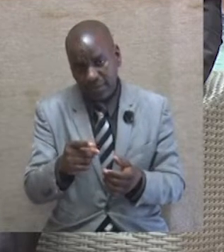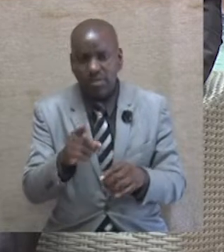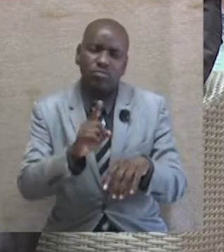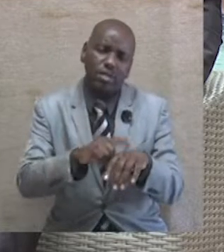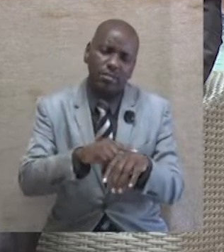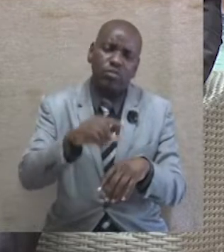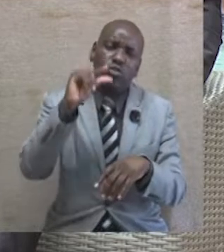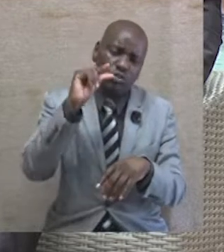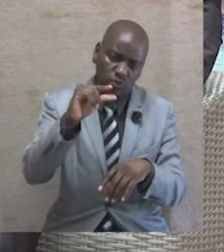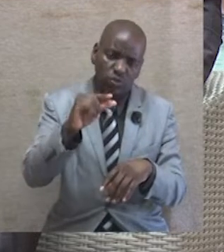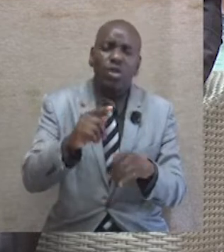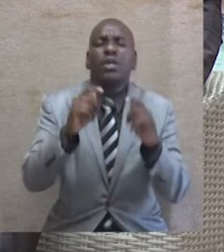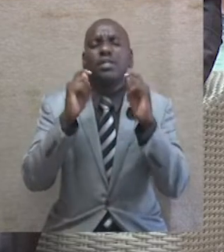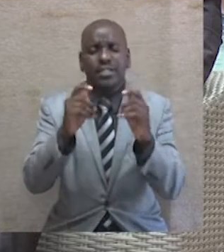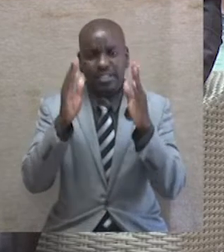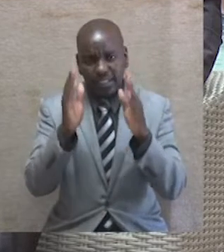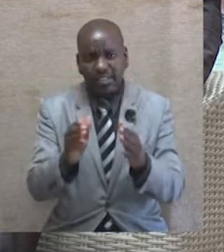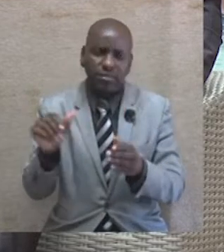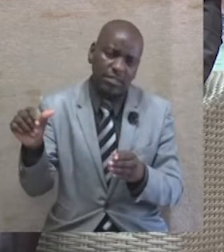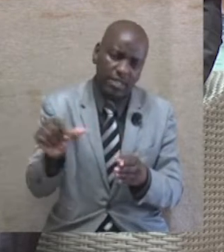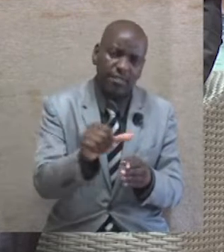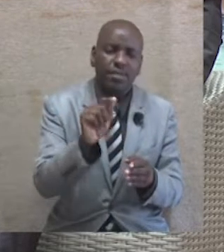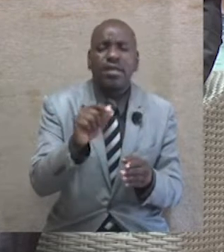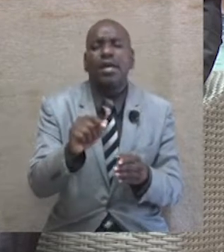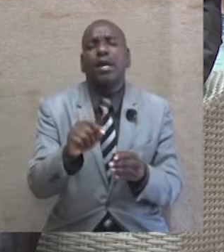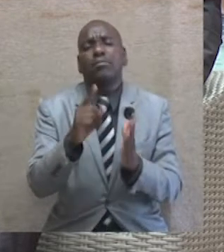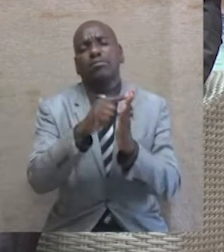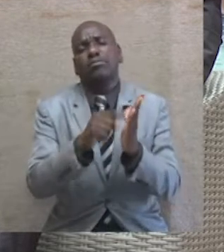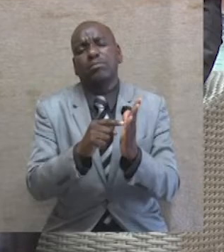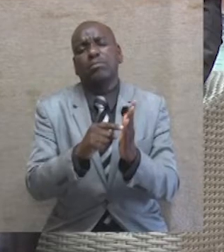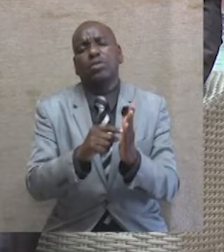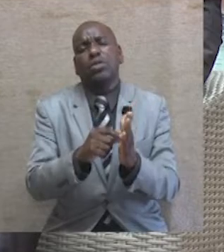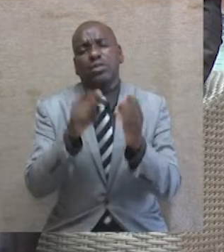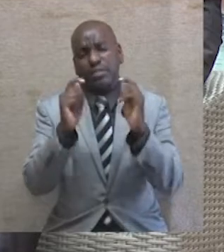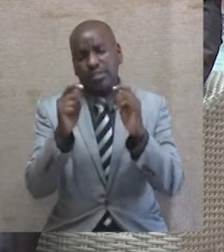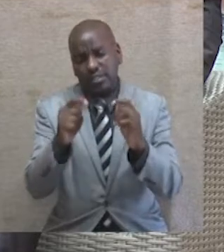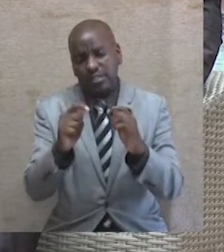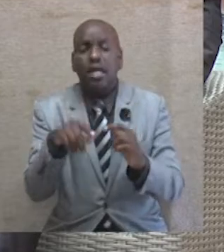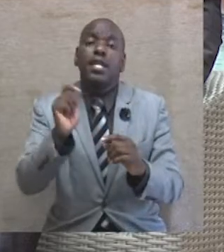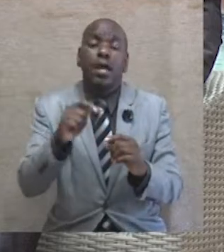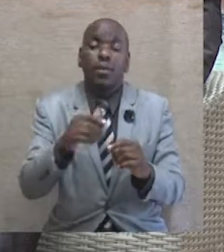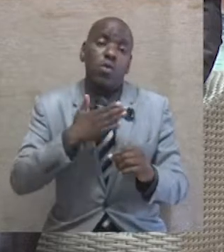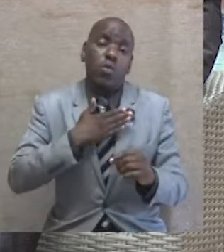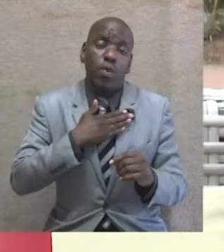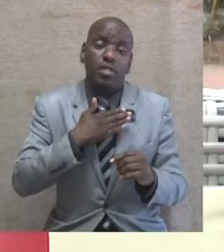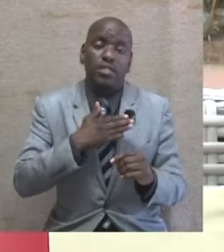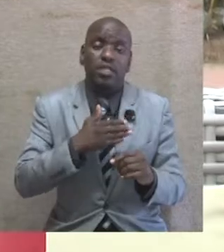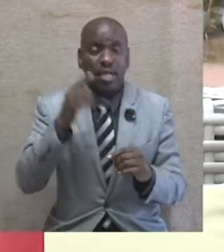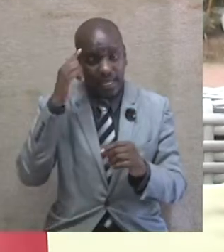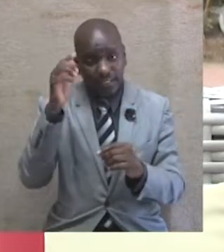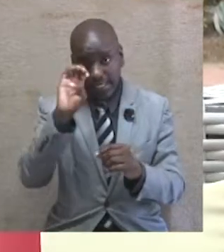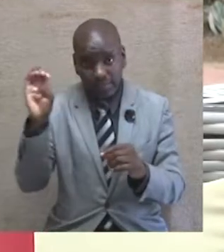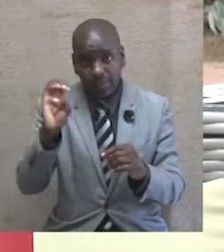on the period, but the teachers don't really come. So there's really need to make it compulsory and probably